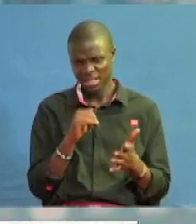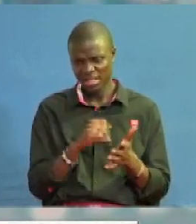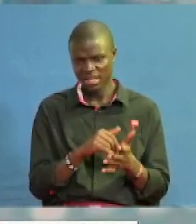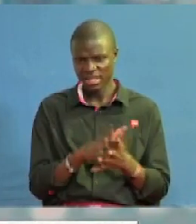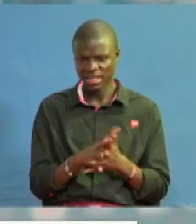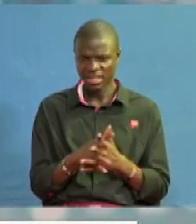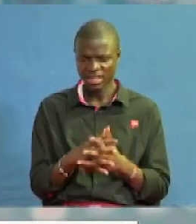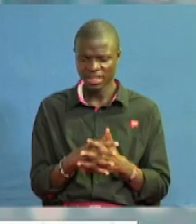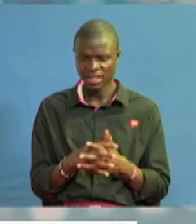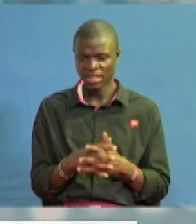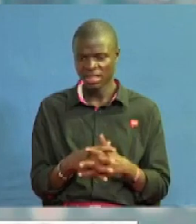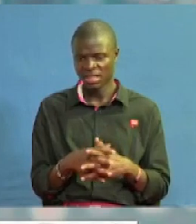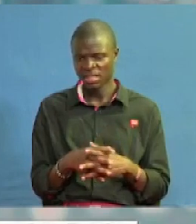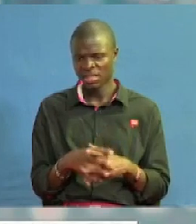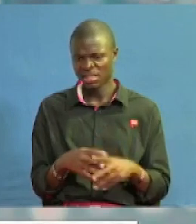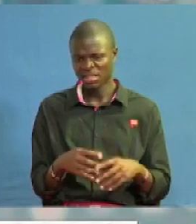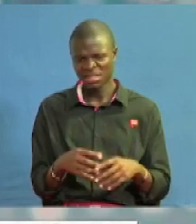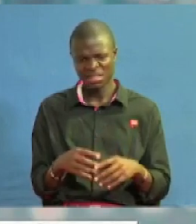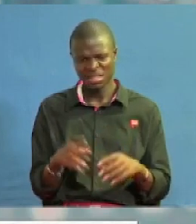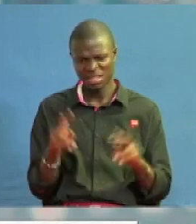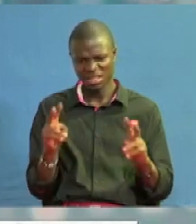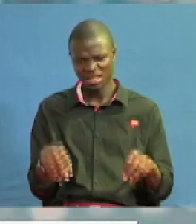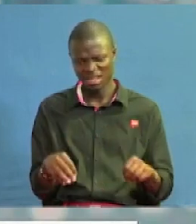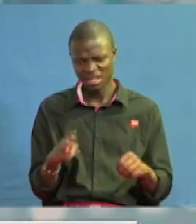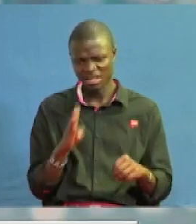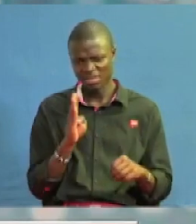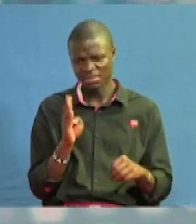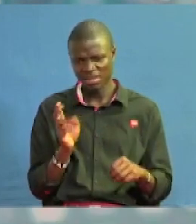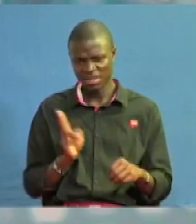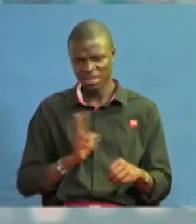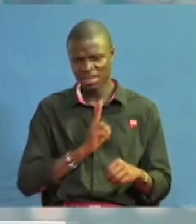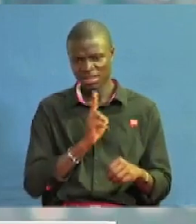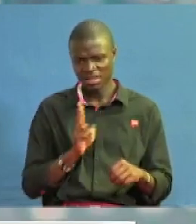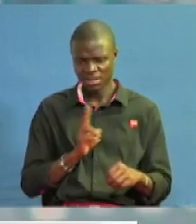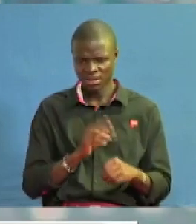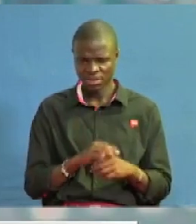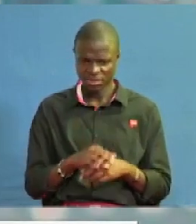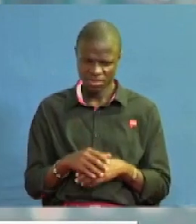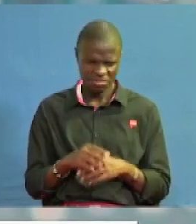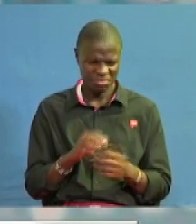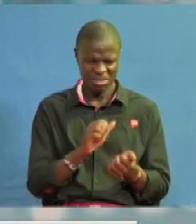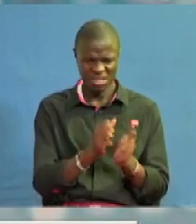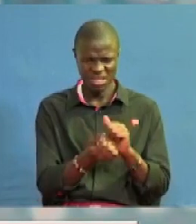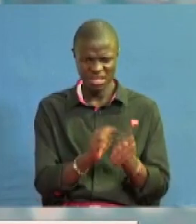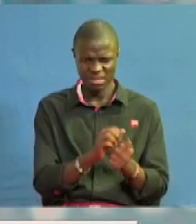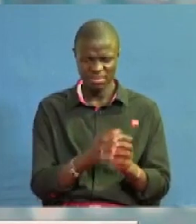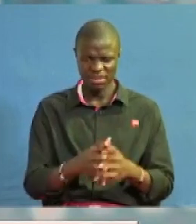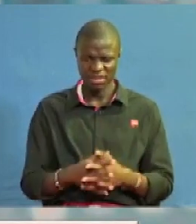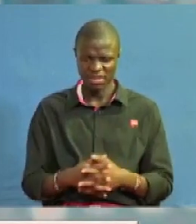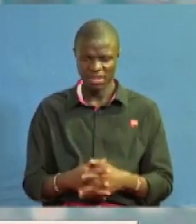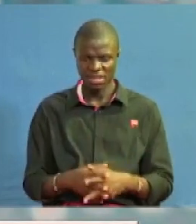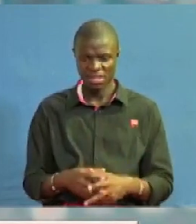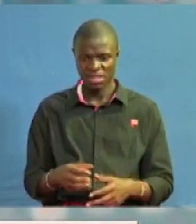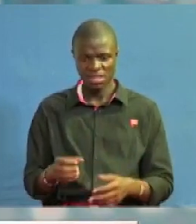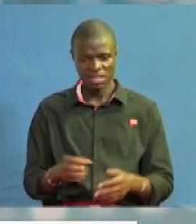that a stock is can be used. There are other words that can be used interchangeably. One